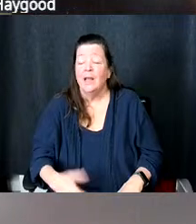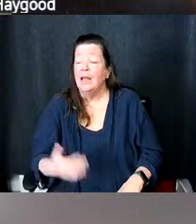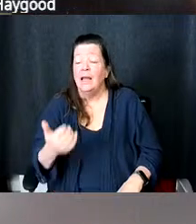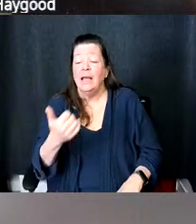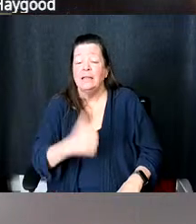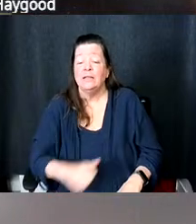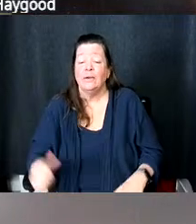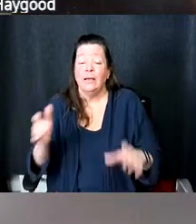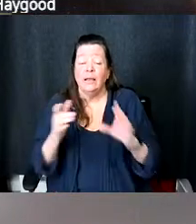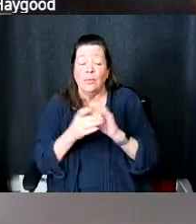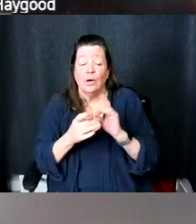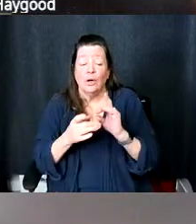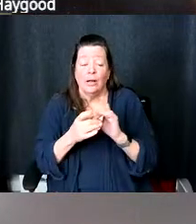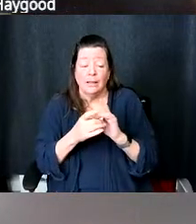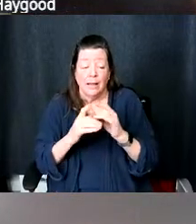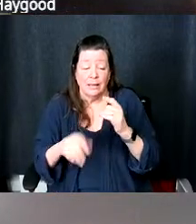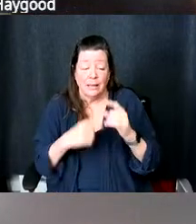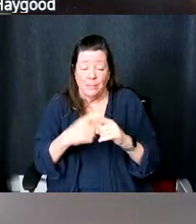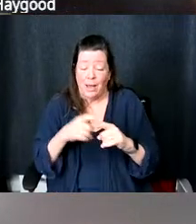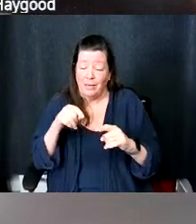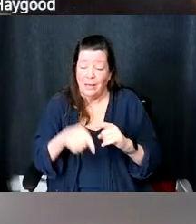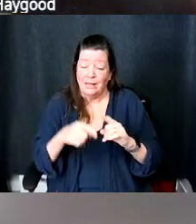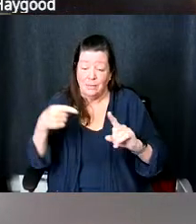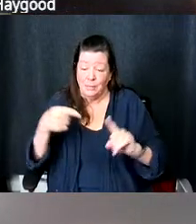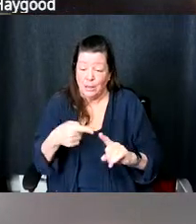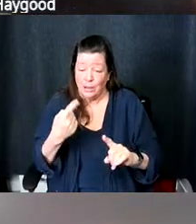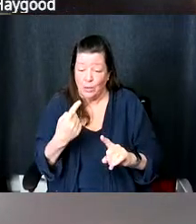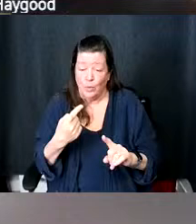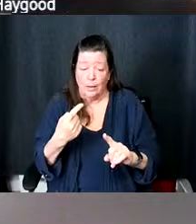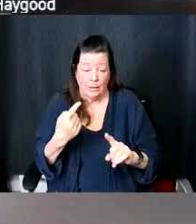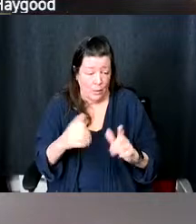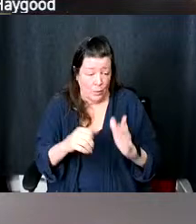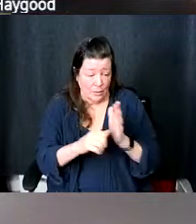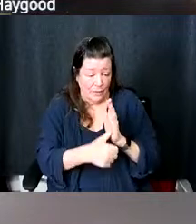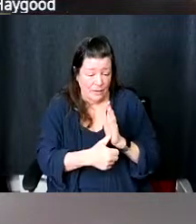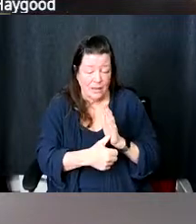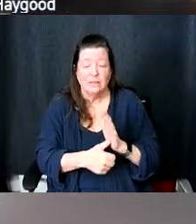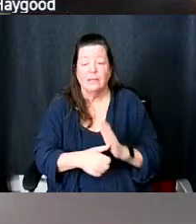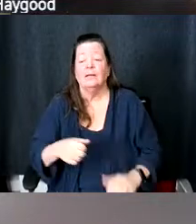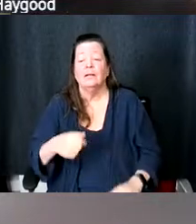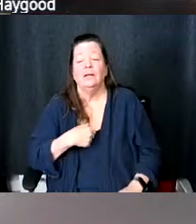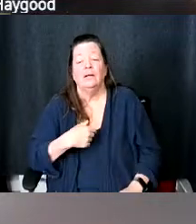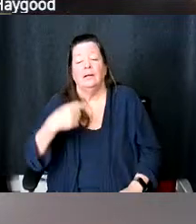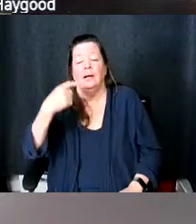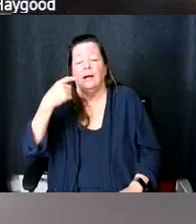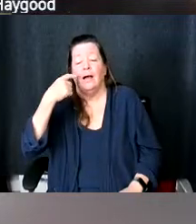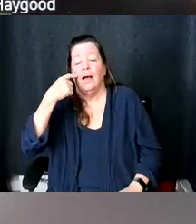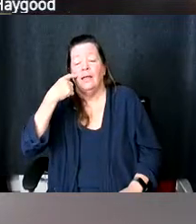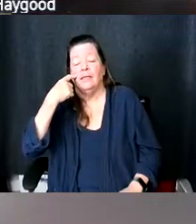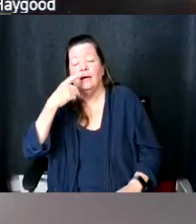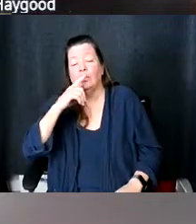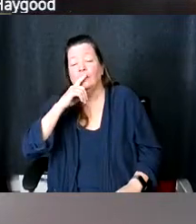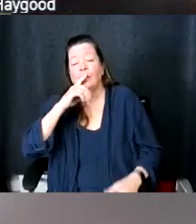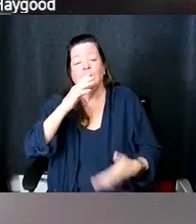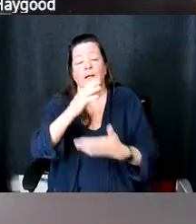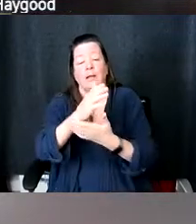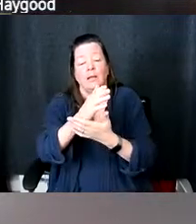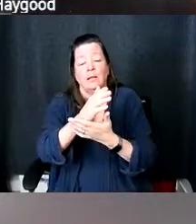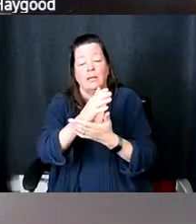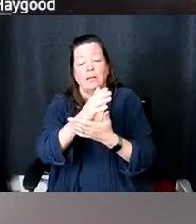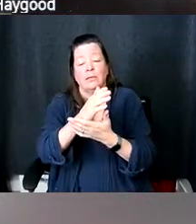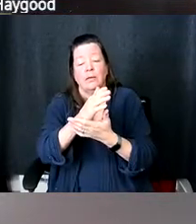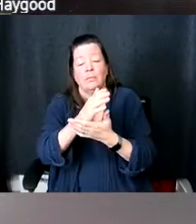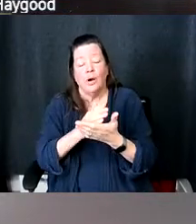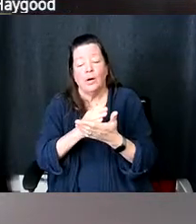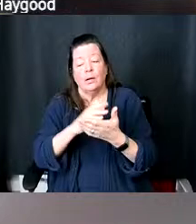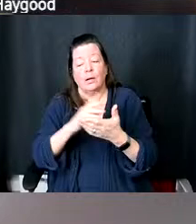our technical teams with respect to this particular one that you wanted to highlight? I think really the piece around that the